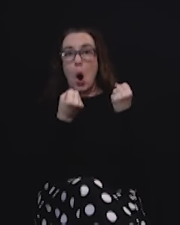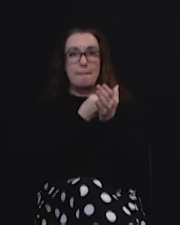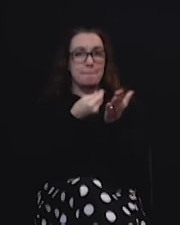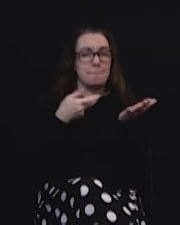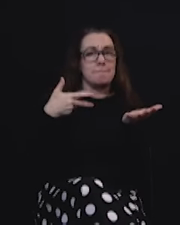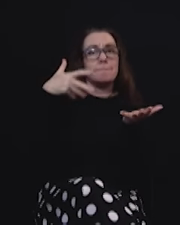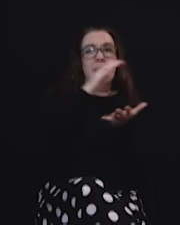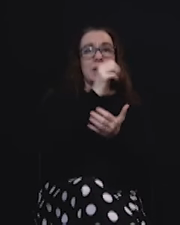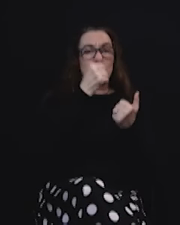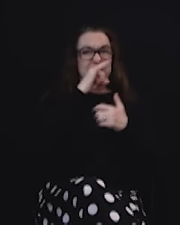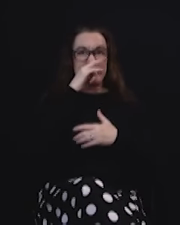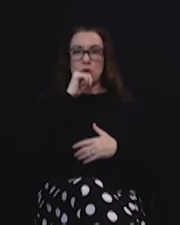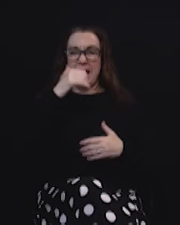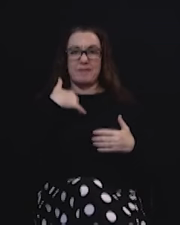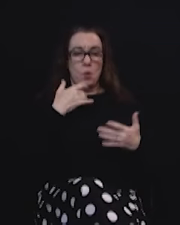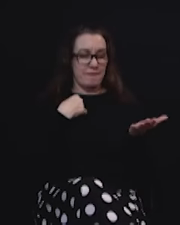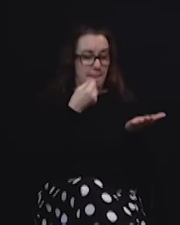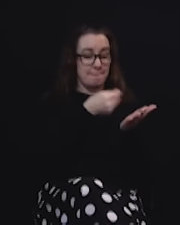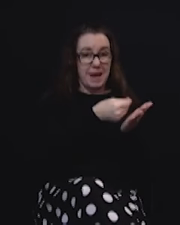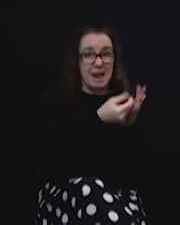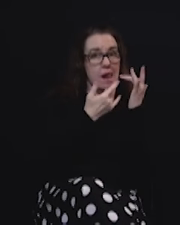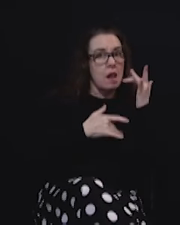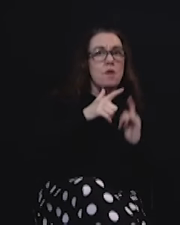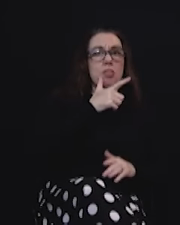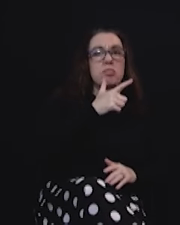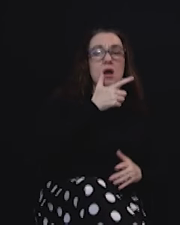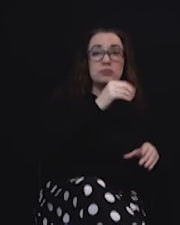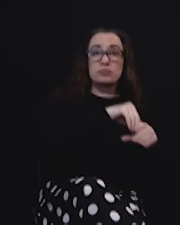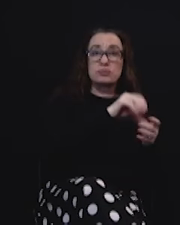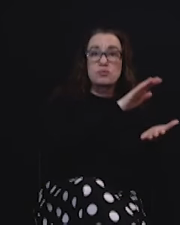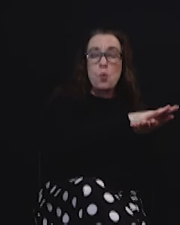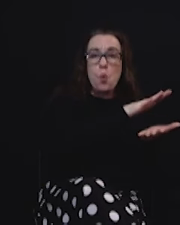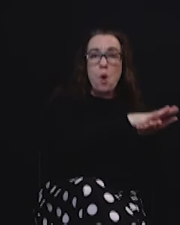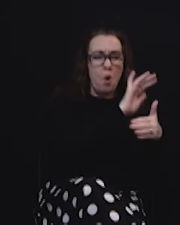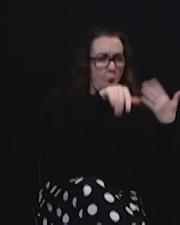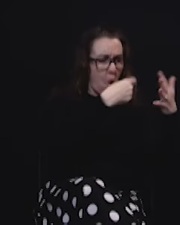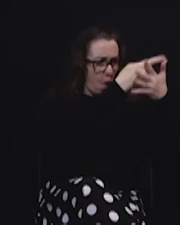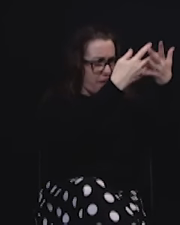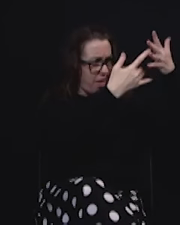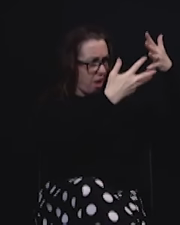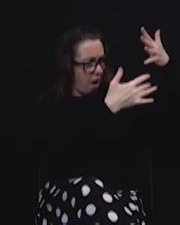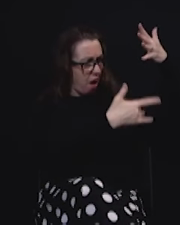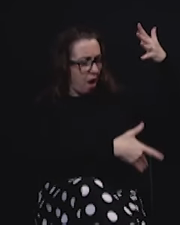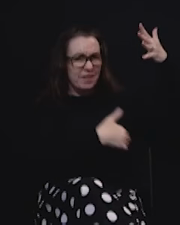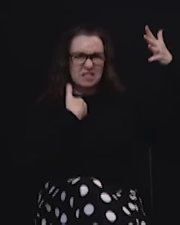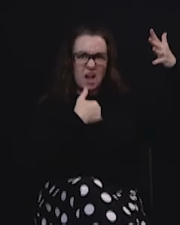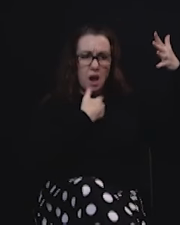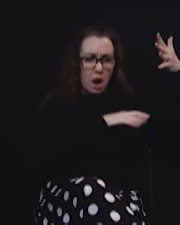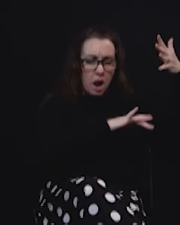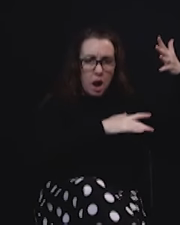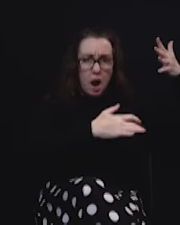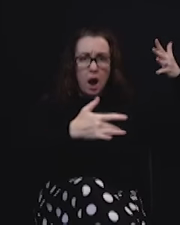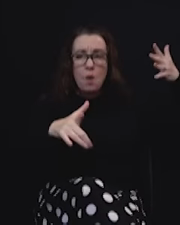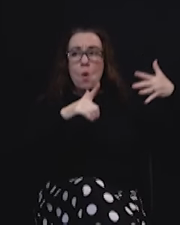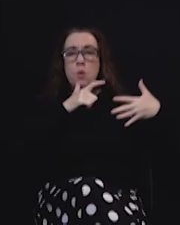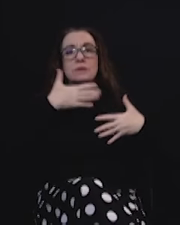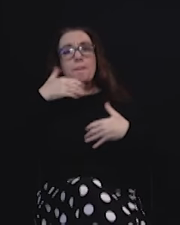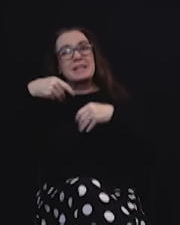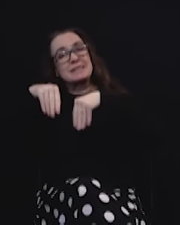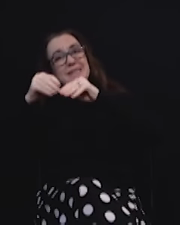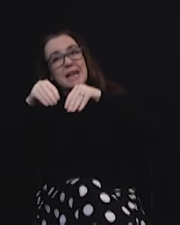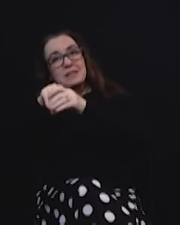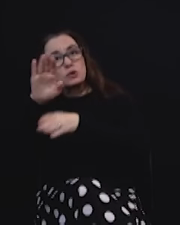kid never has to worry about if they've got enough money for lunch at school? Well, all of these things from the time we are children, and it keeps going, right? Who's the best in sales